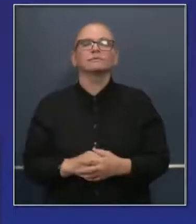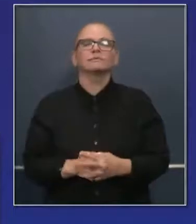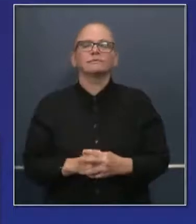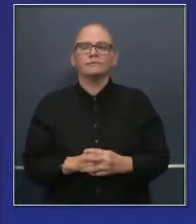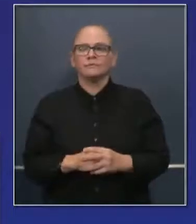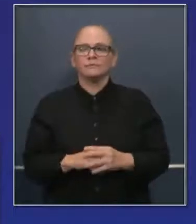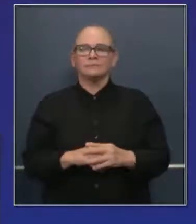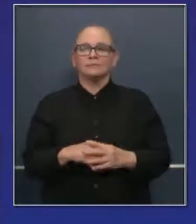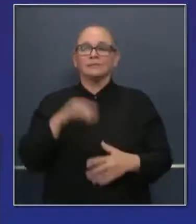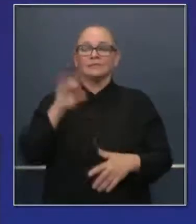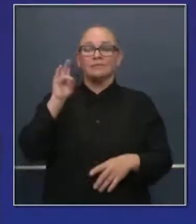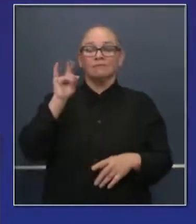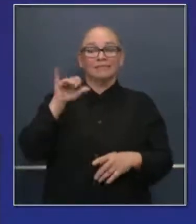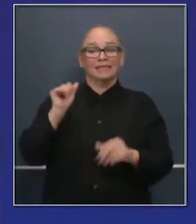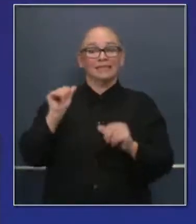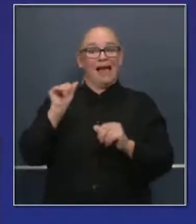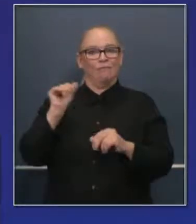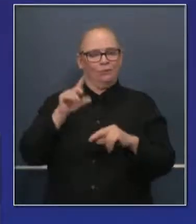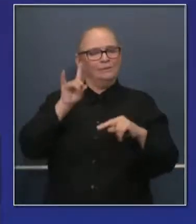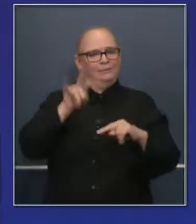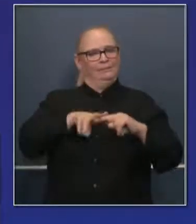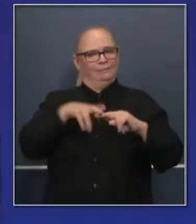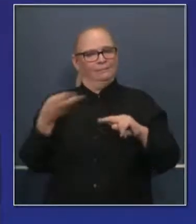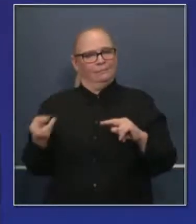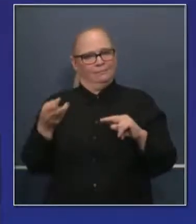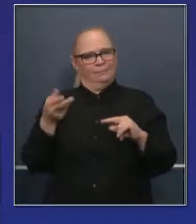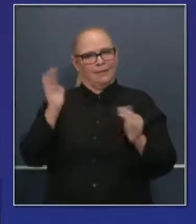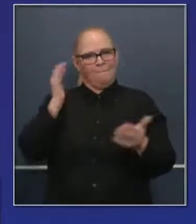week ago, now down